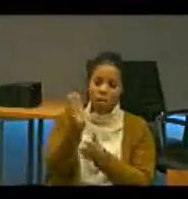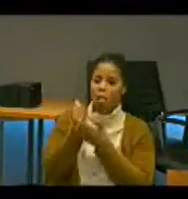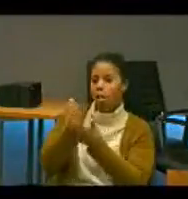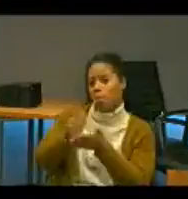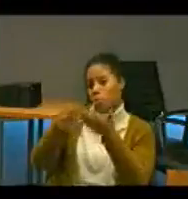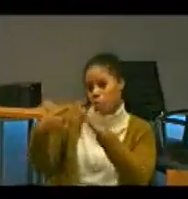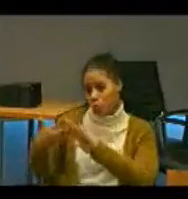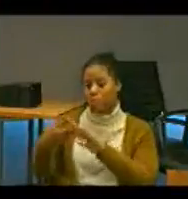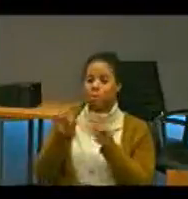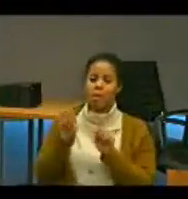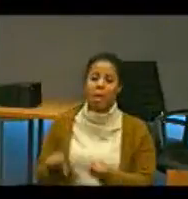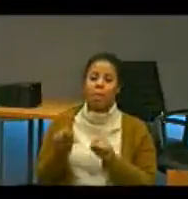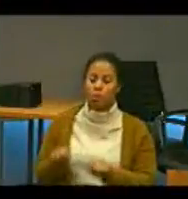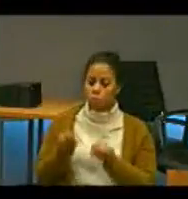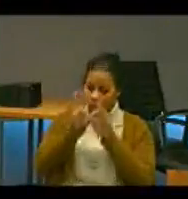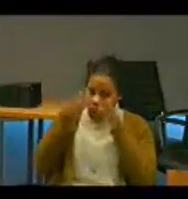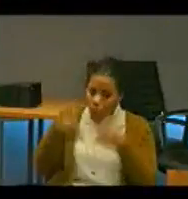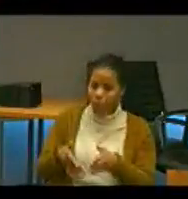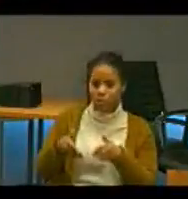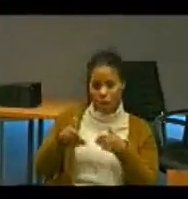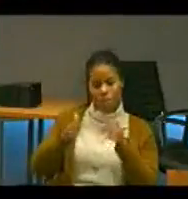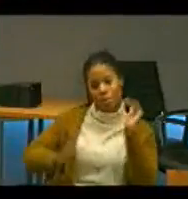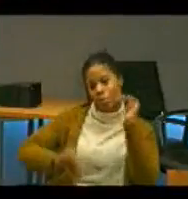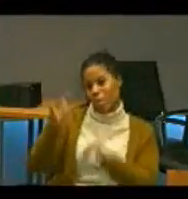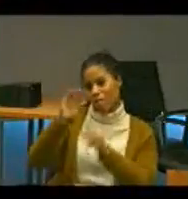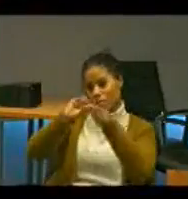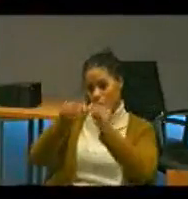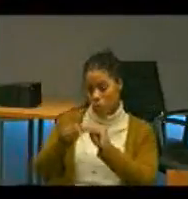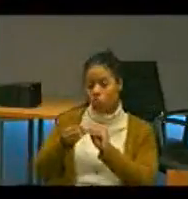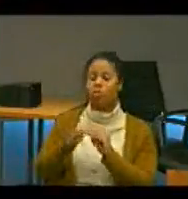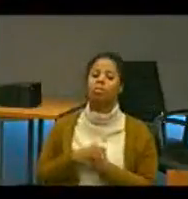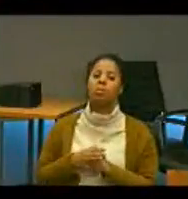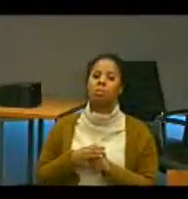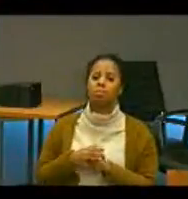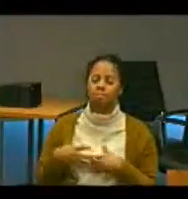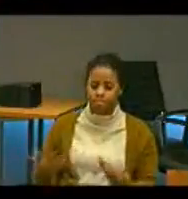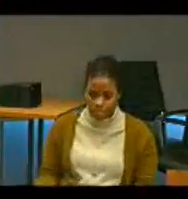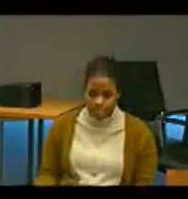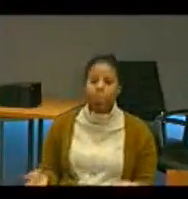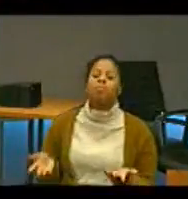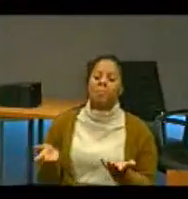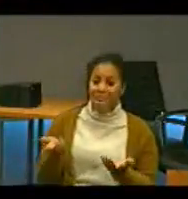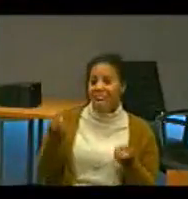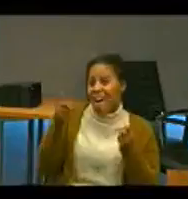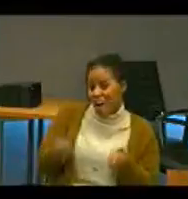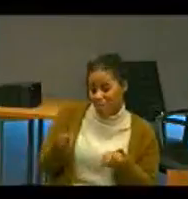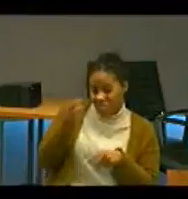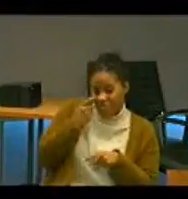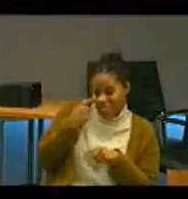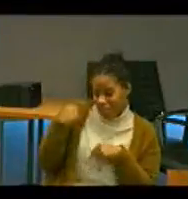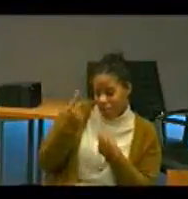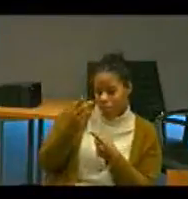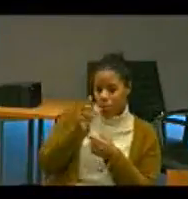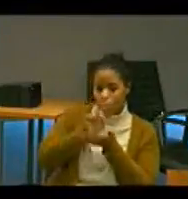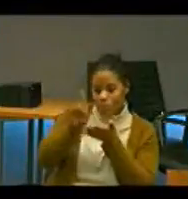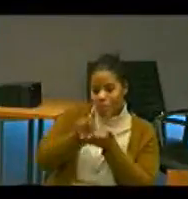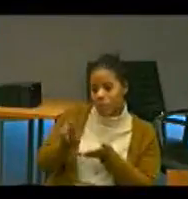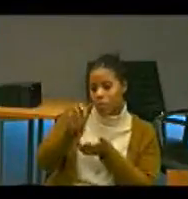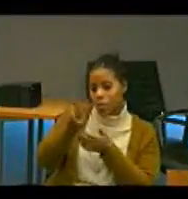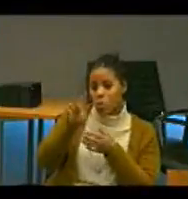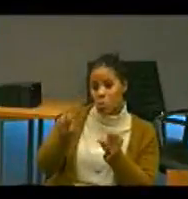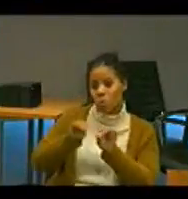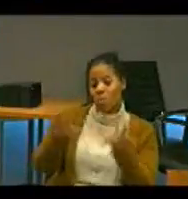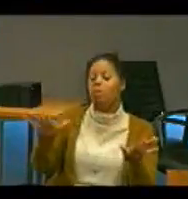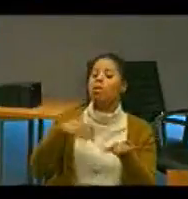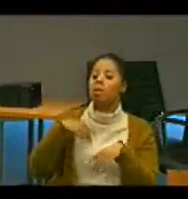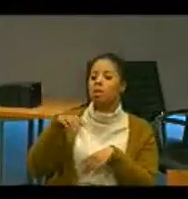of significant disproportionality. Disconcertingly, news outlets have reported in recent weeks that the U.S. Department of Education may